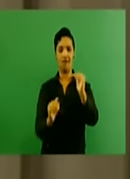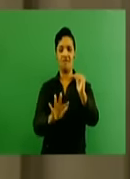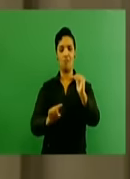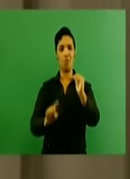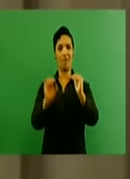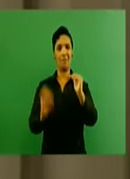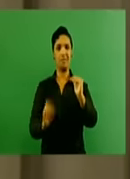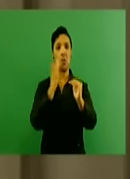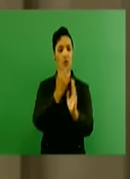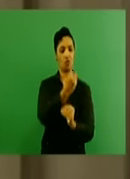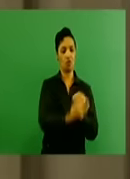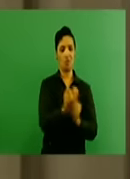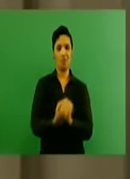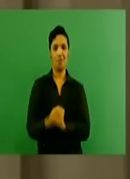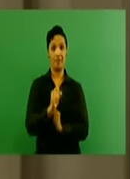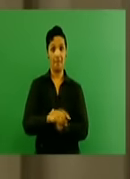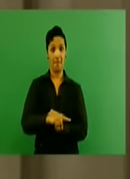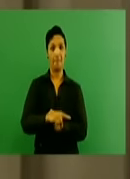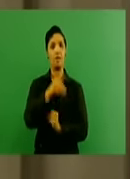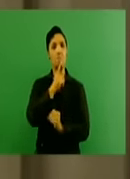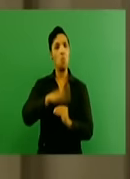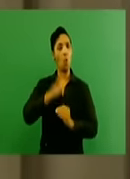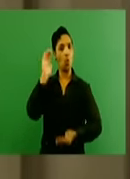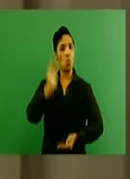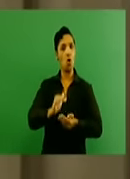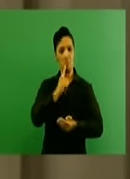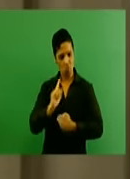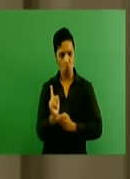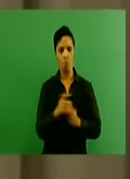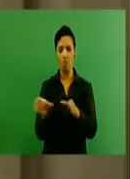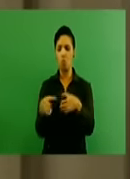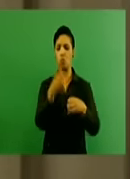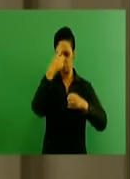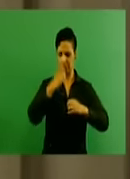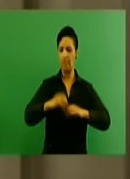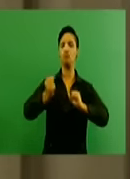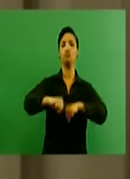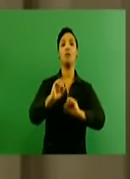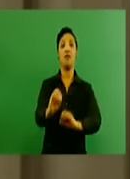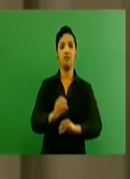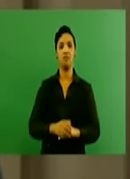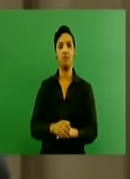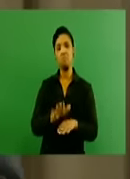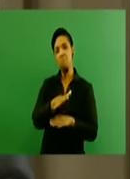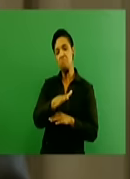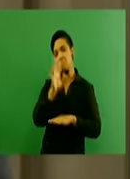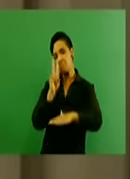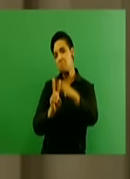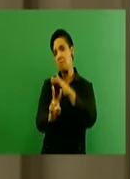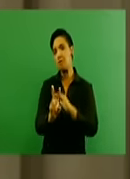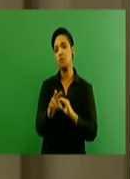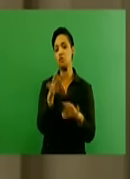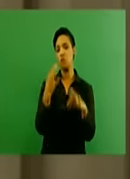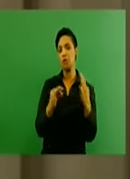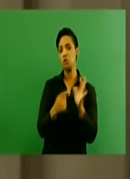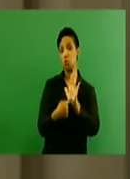5.9% in the 2nd quarter, with downward revisions by all groups. The median expectations of market analysts,